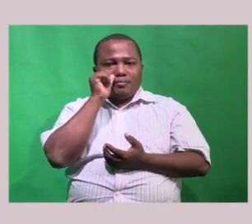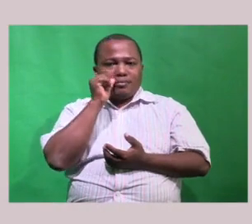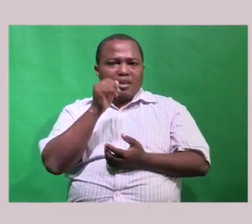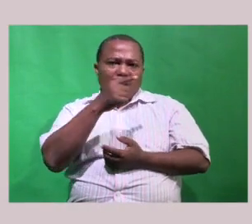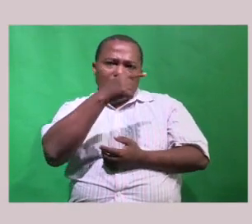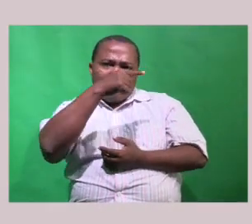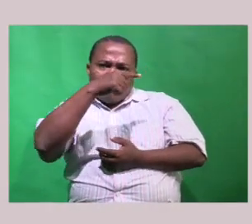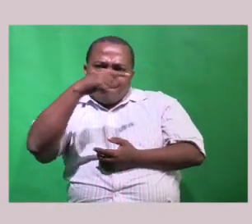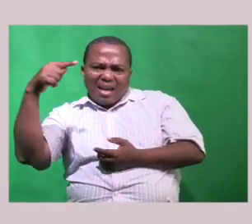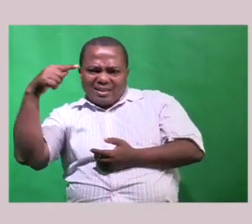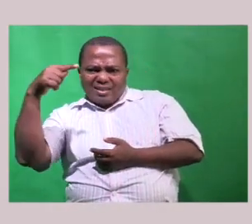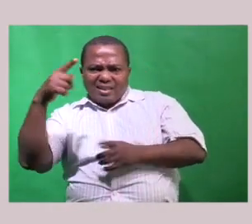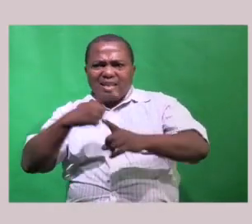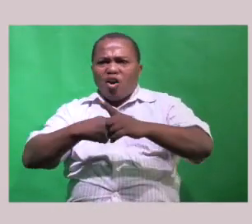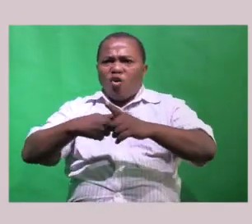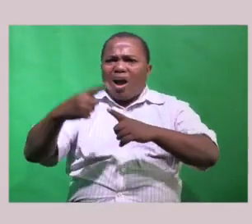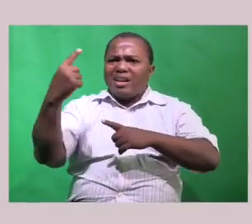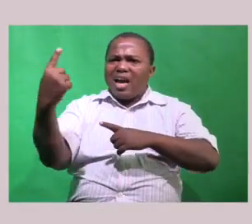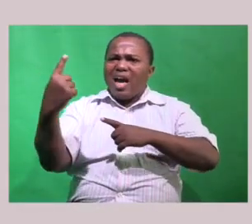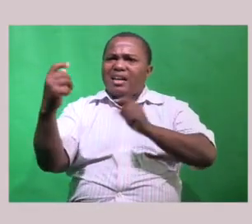minus 110.